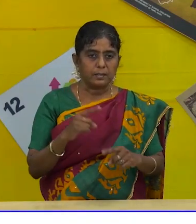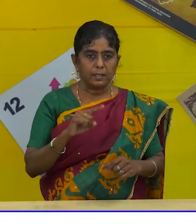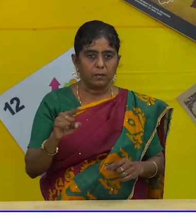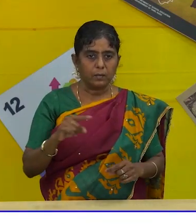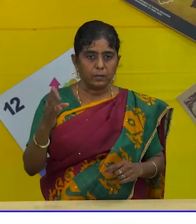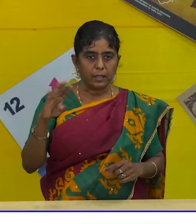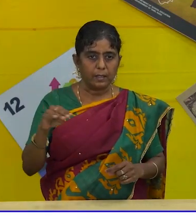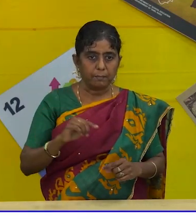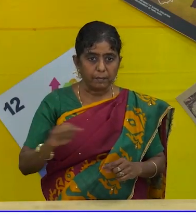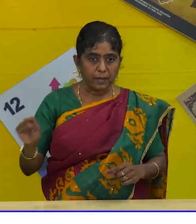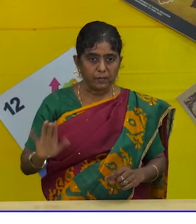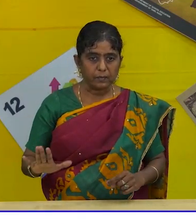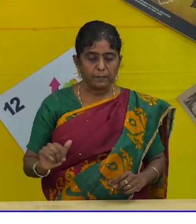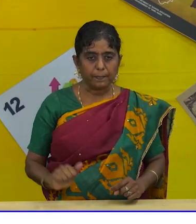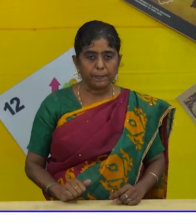to 9 by 5.